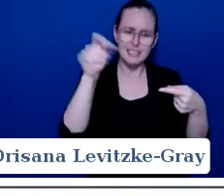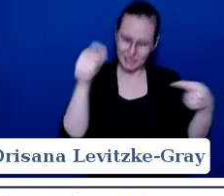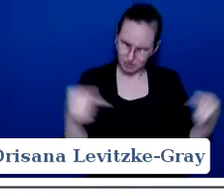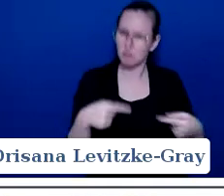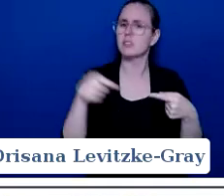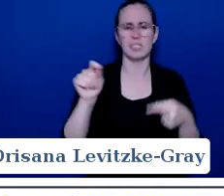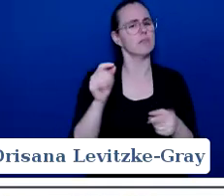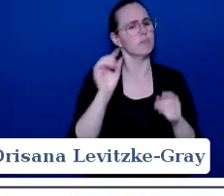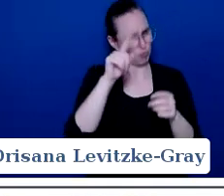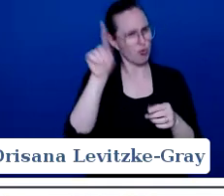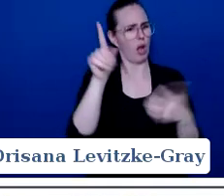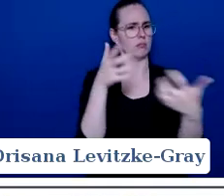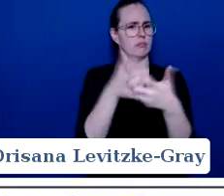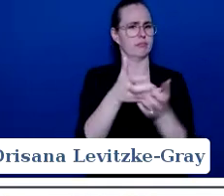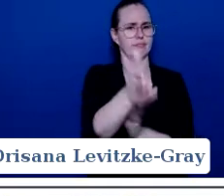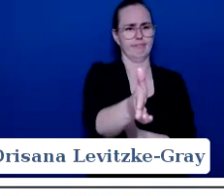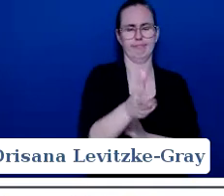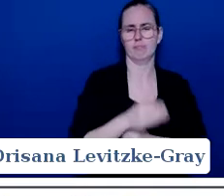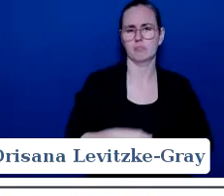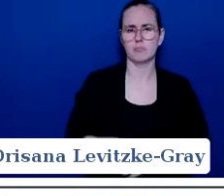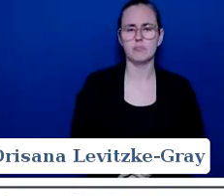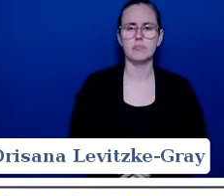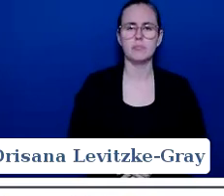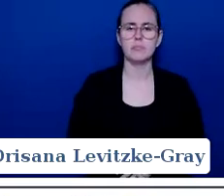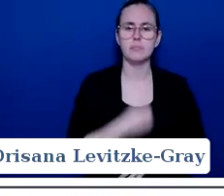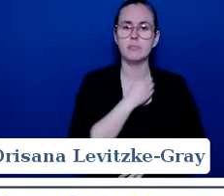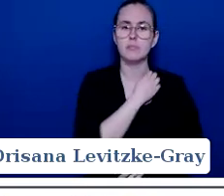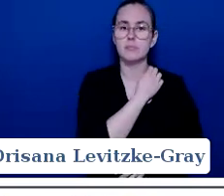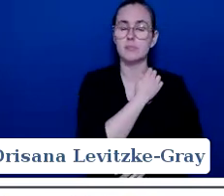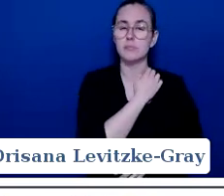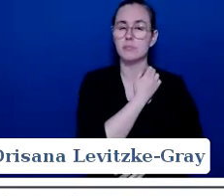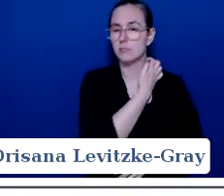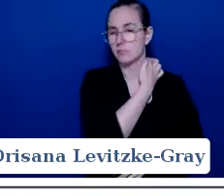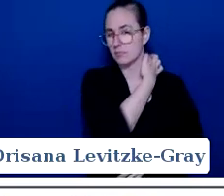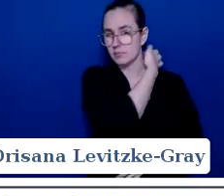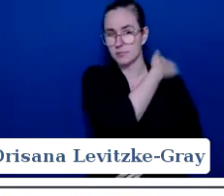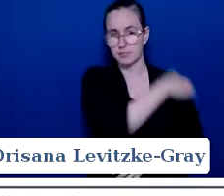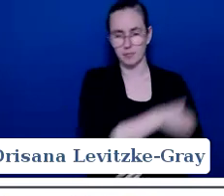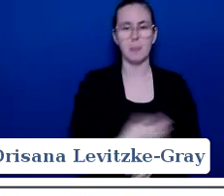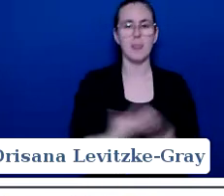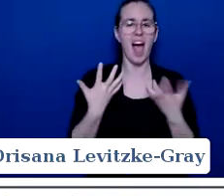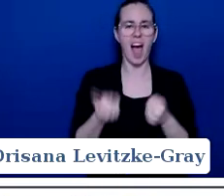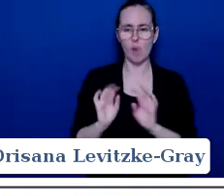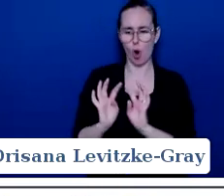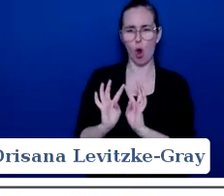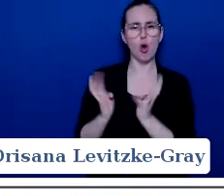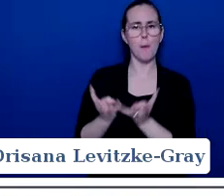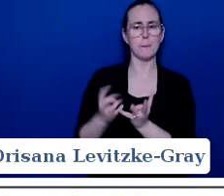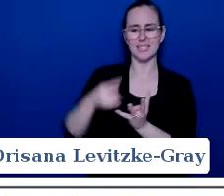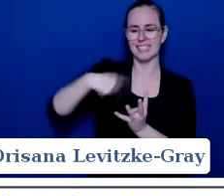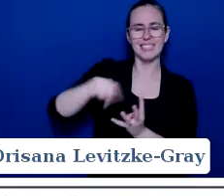support. And the committee of assessors are randomly selected by minimizing the possibility of